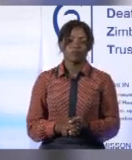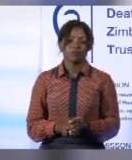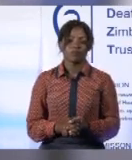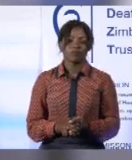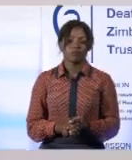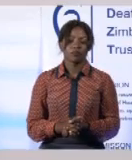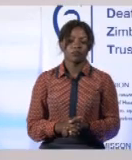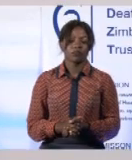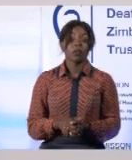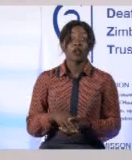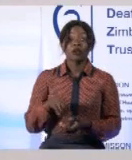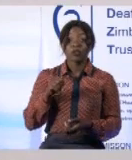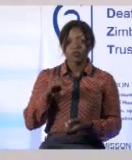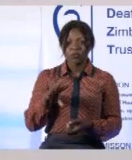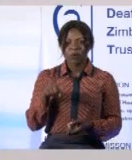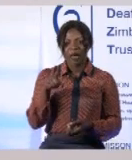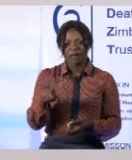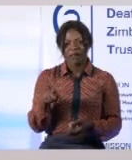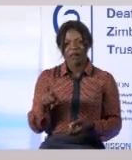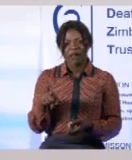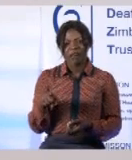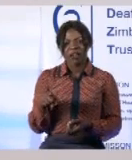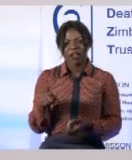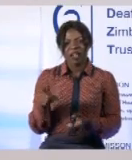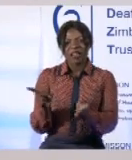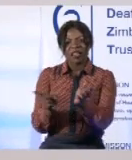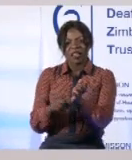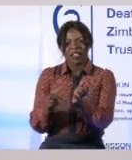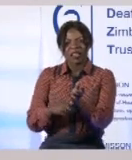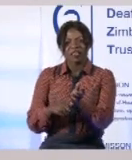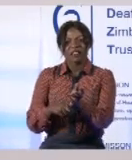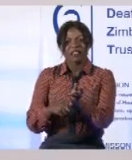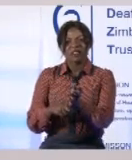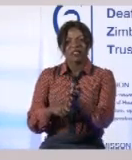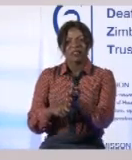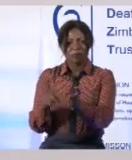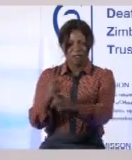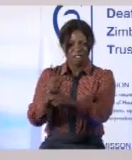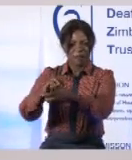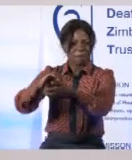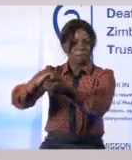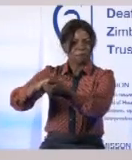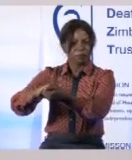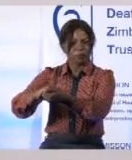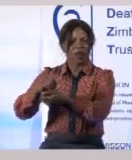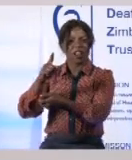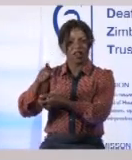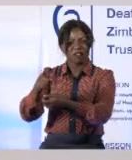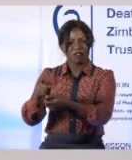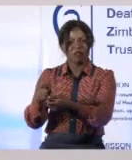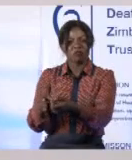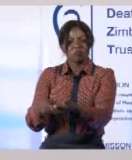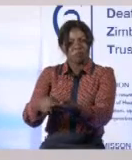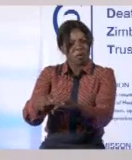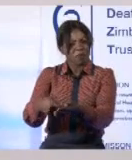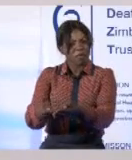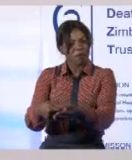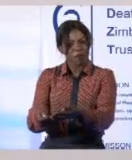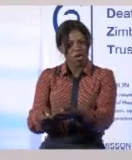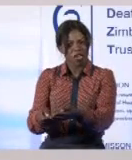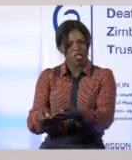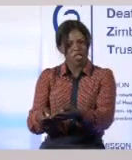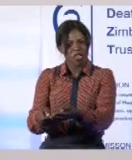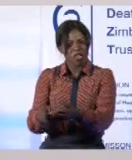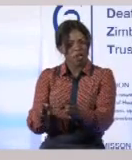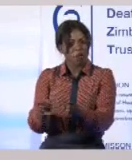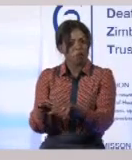regular relationships mm-hmm. with several clients. With several clients. Juggling them.